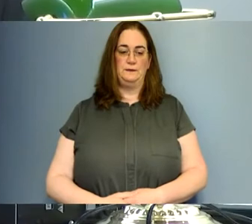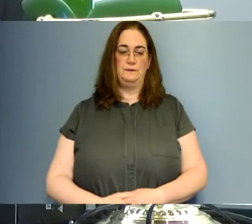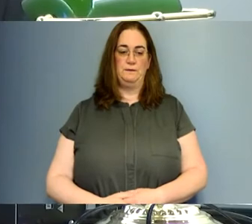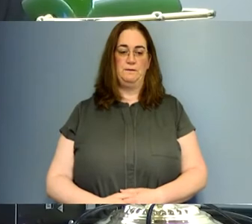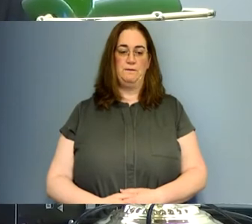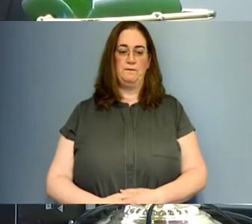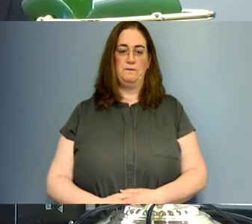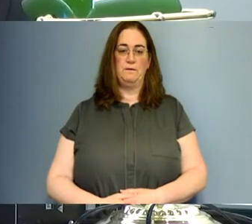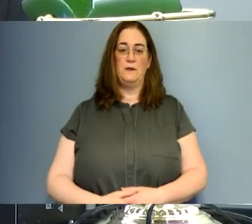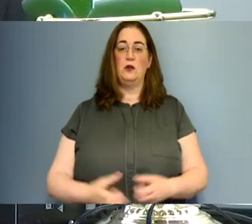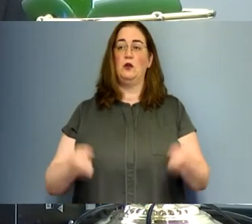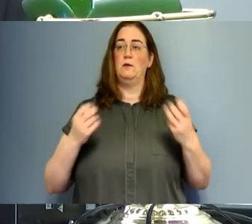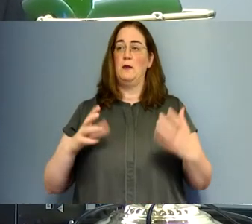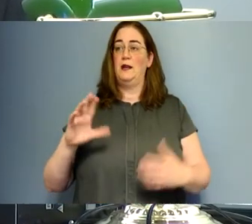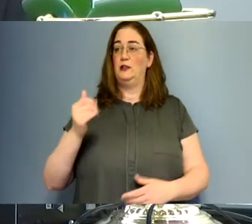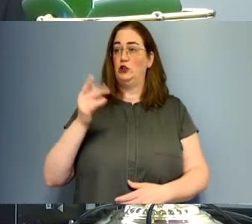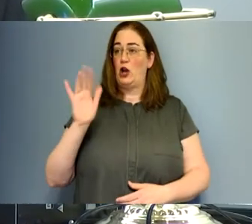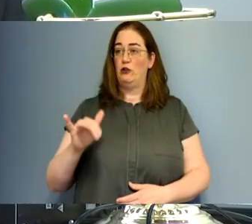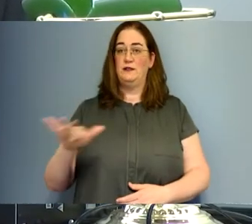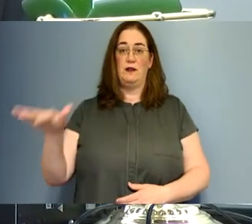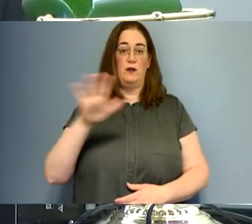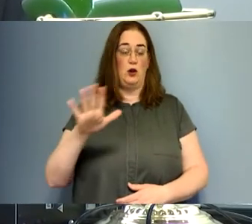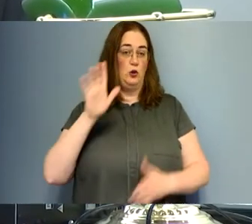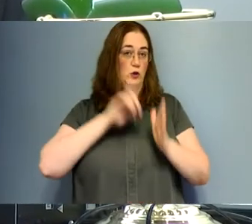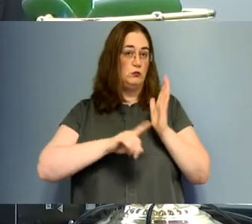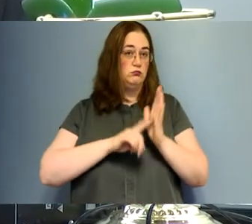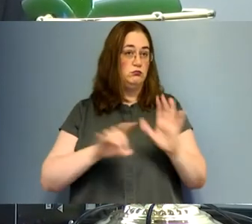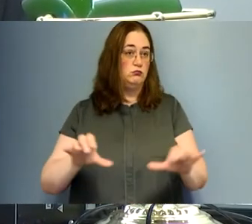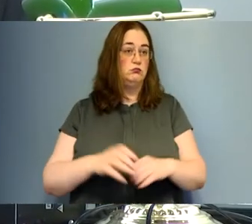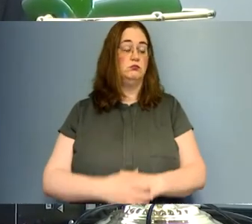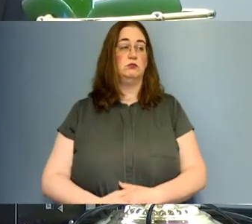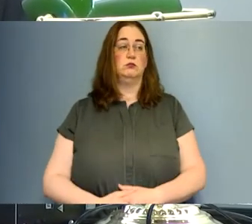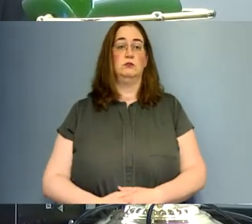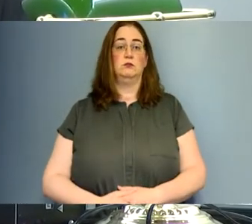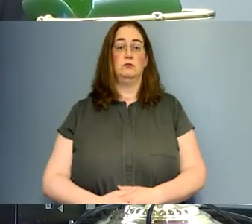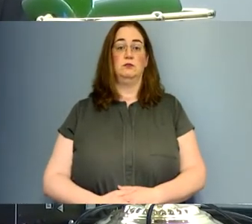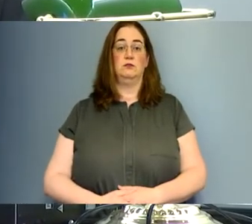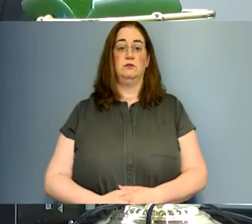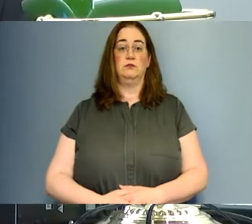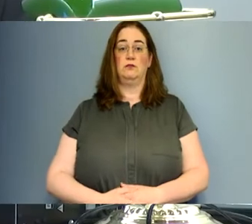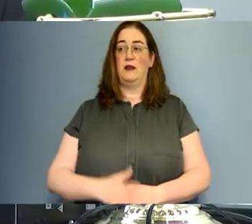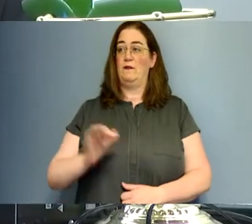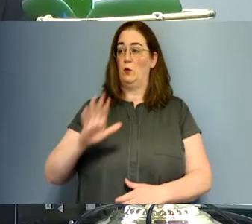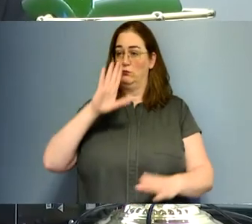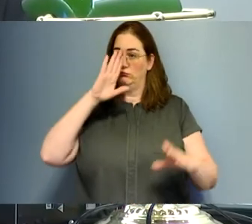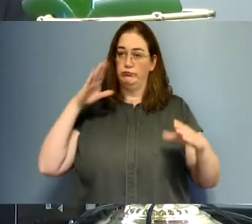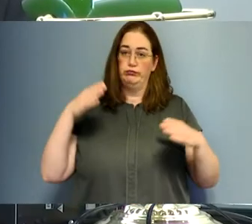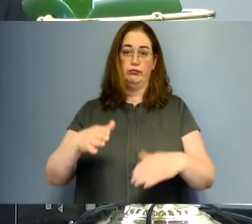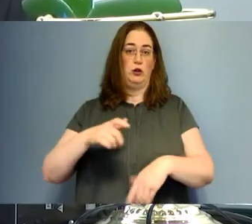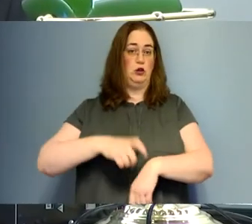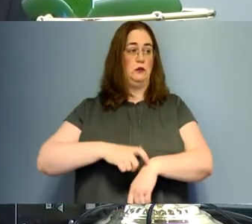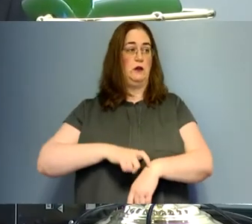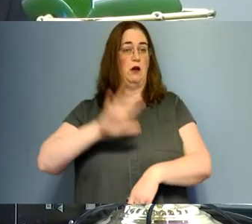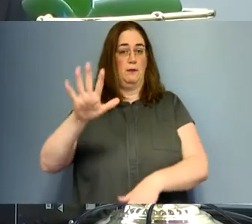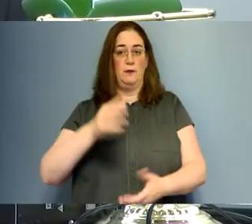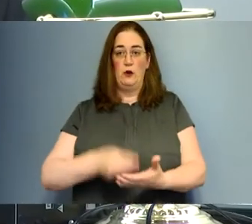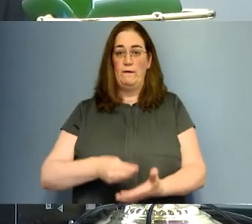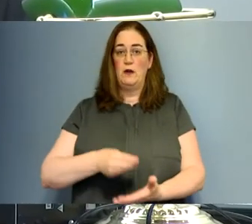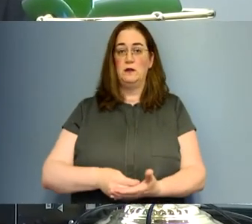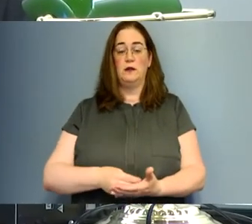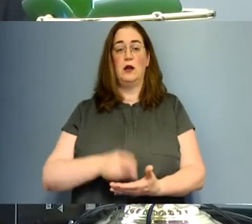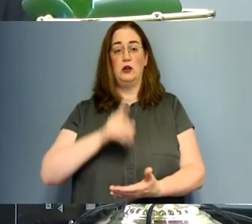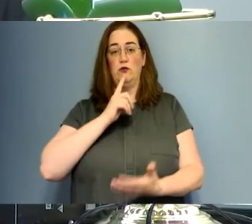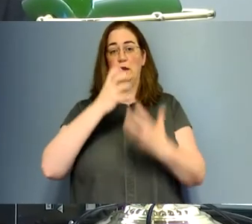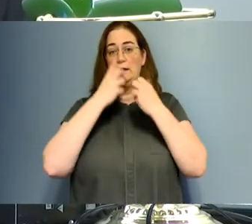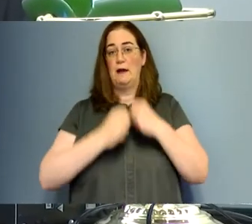There are a lot of charities out there you can look into. If you want to dedicate your time, dedicate some funding, and you really